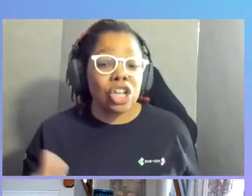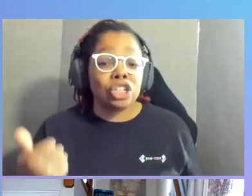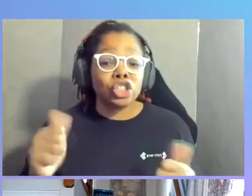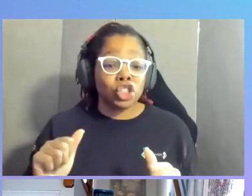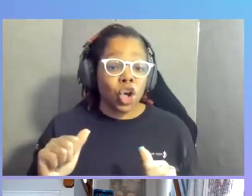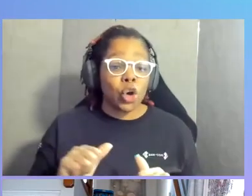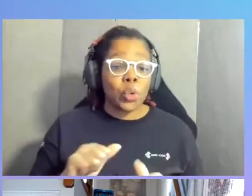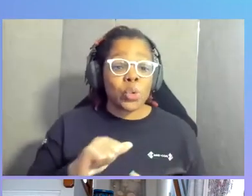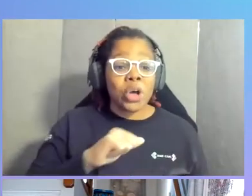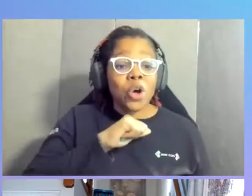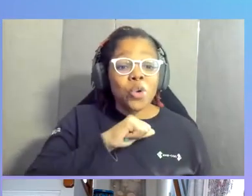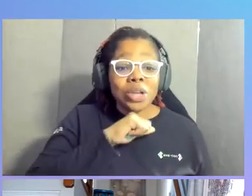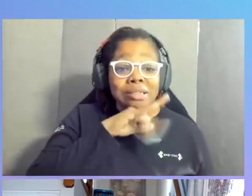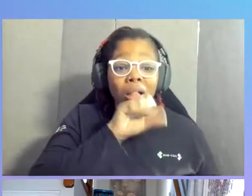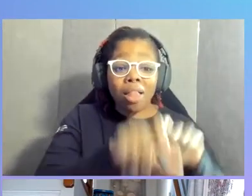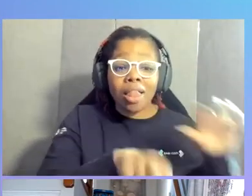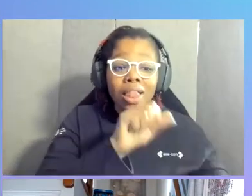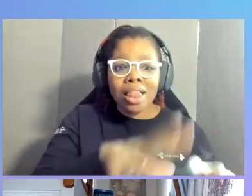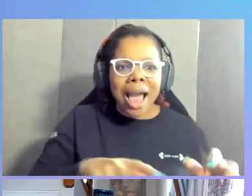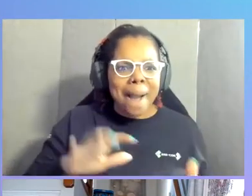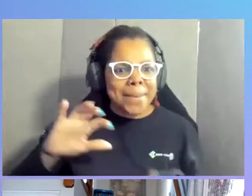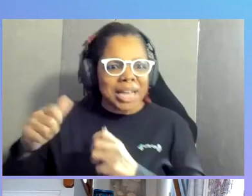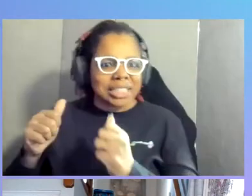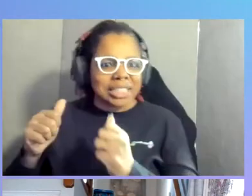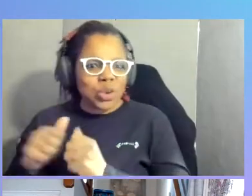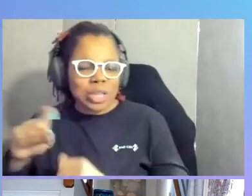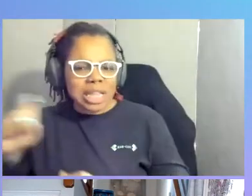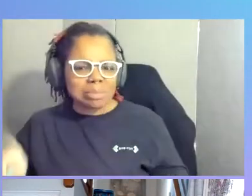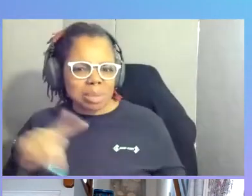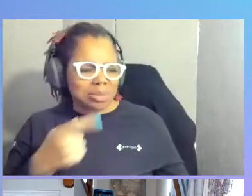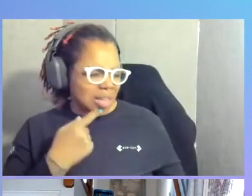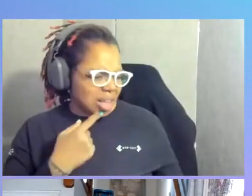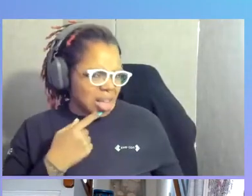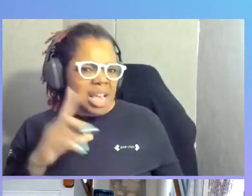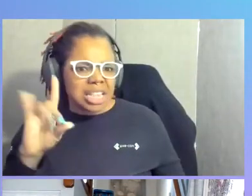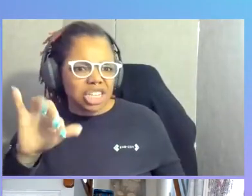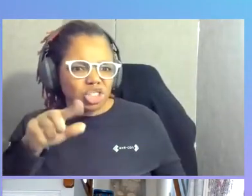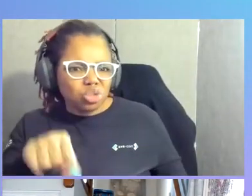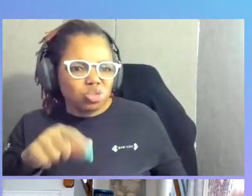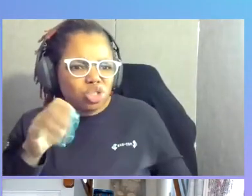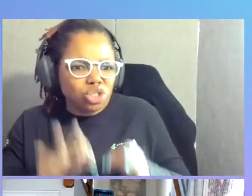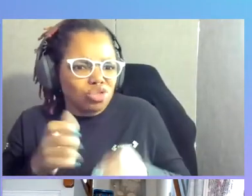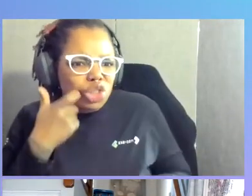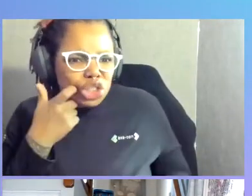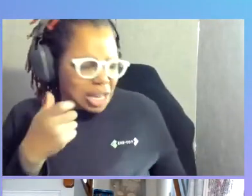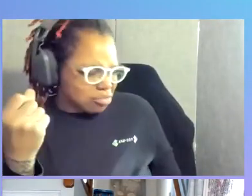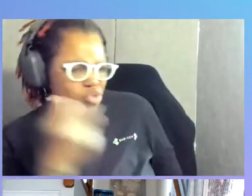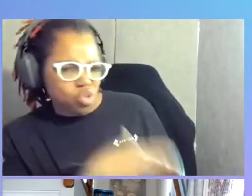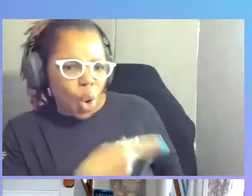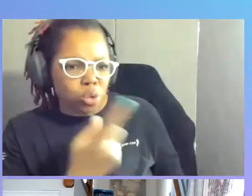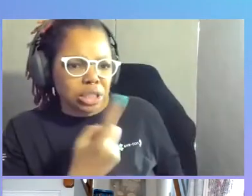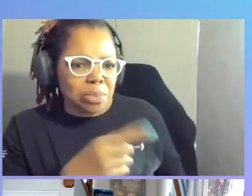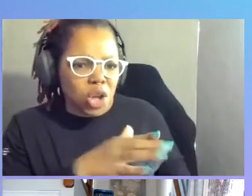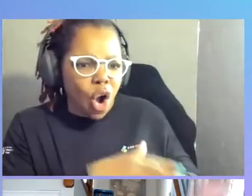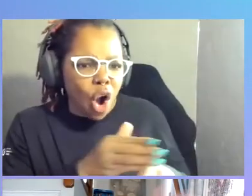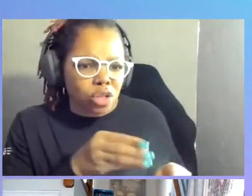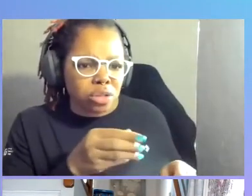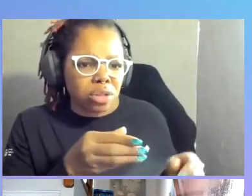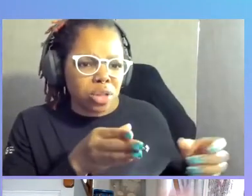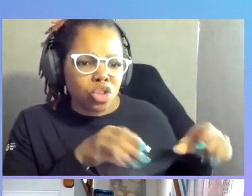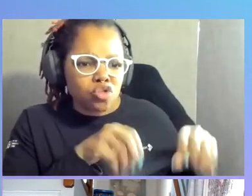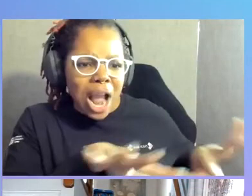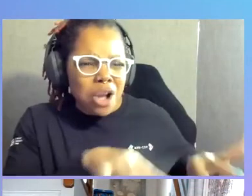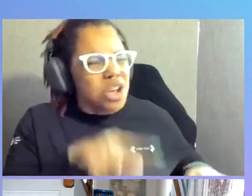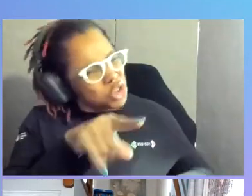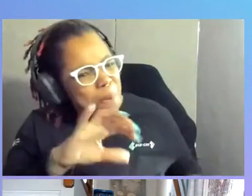with messing with the great state of Texas, you could get good old boys who are like, hey, did you just mess with the state of Texas? Did you just throw that wrapper out the window? You are messing